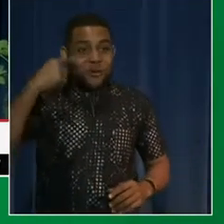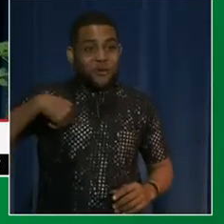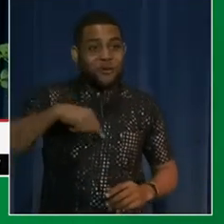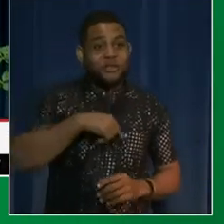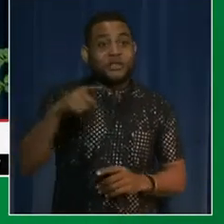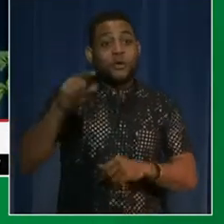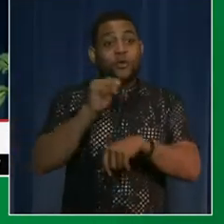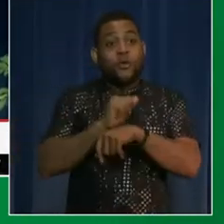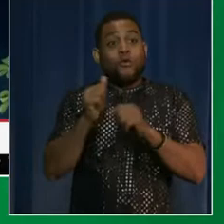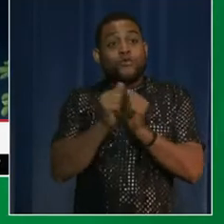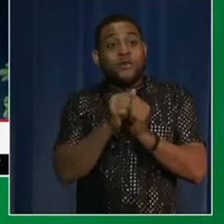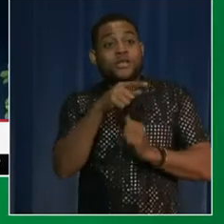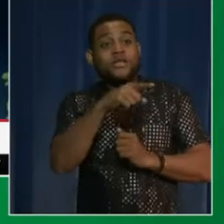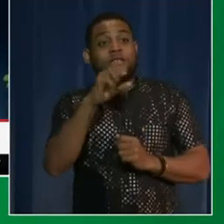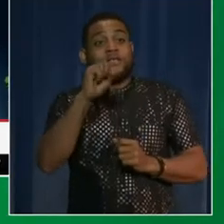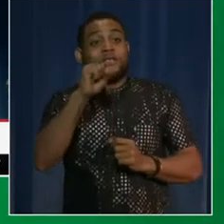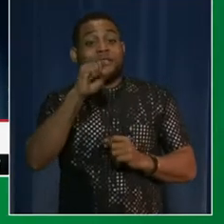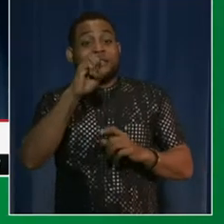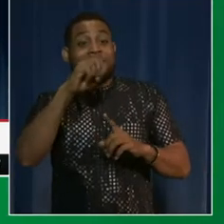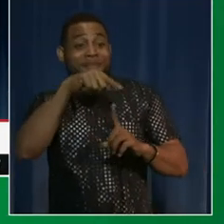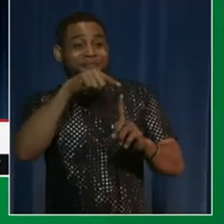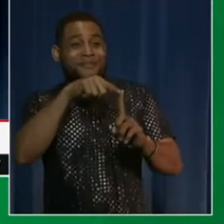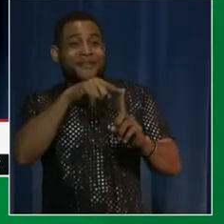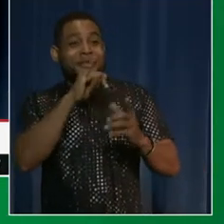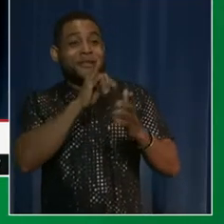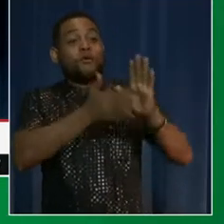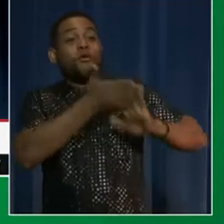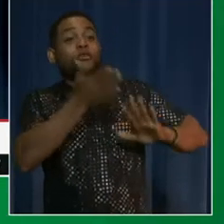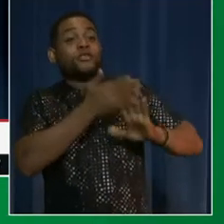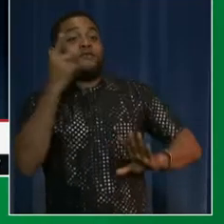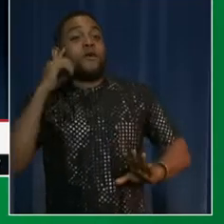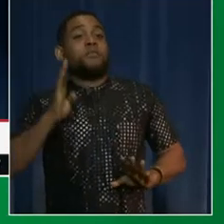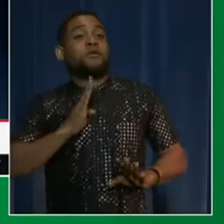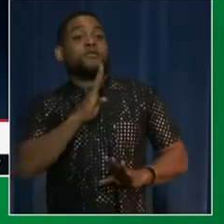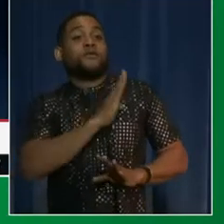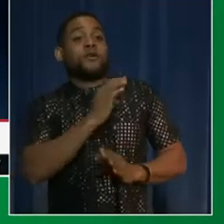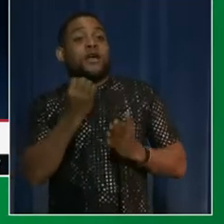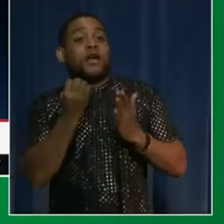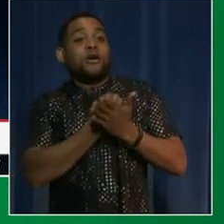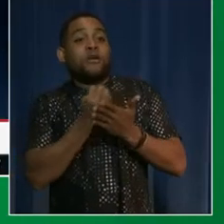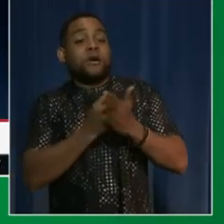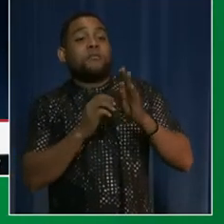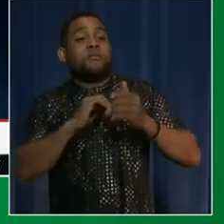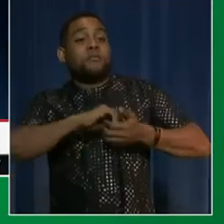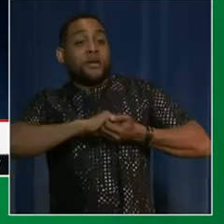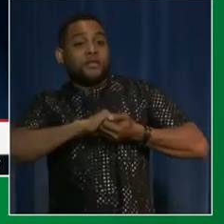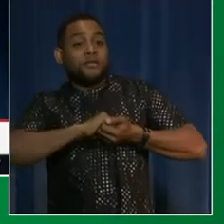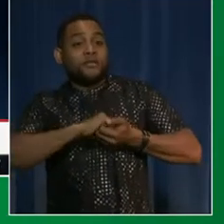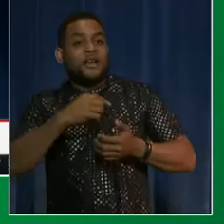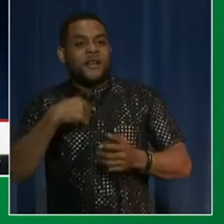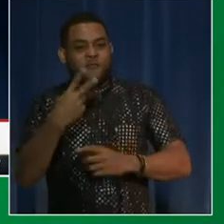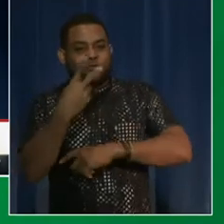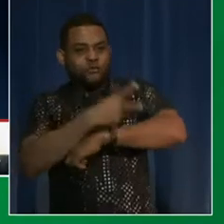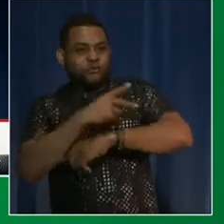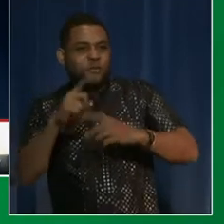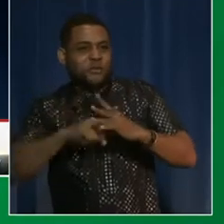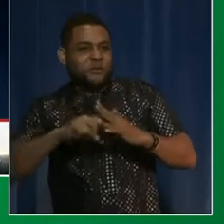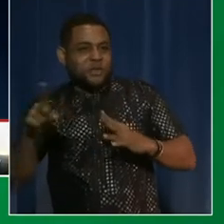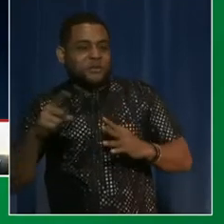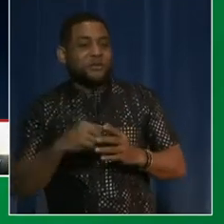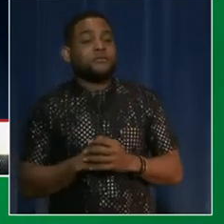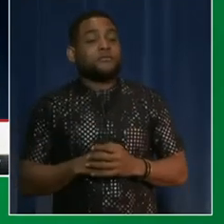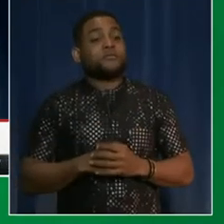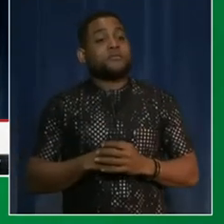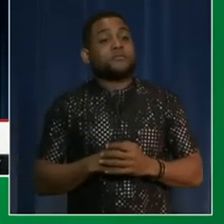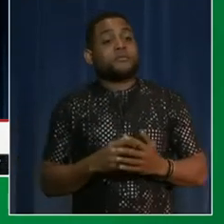run the board of the Economic Partnership through a 2-day retreat. So he can bring us all through this morning and this early